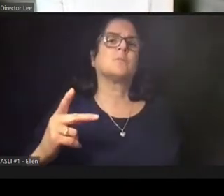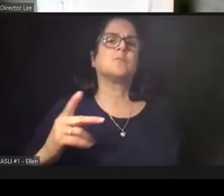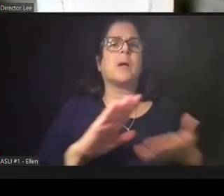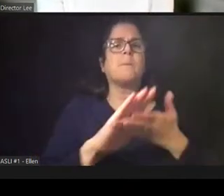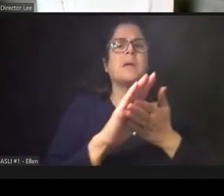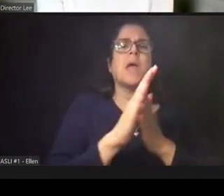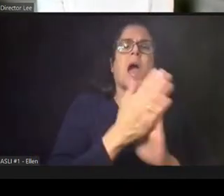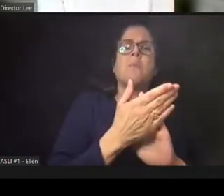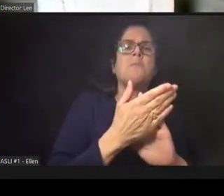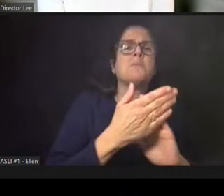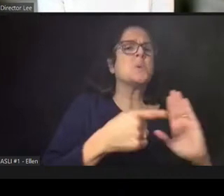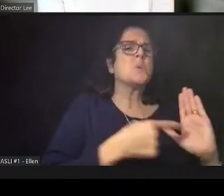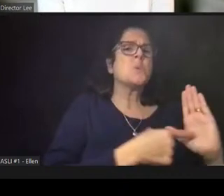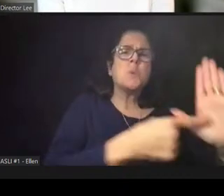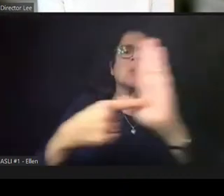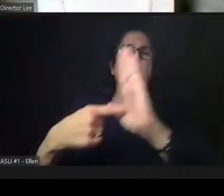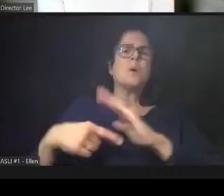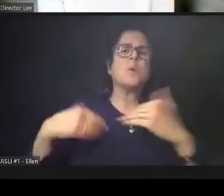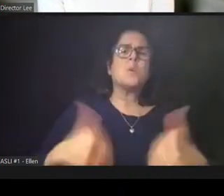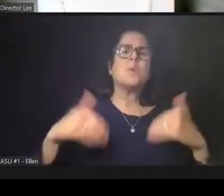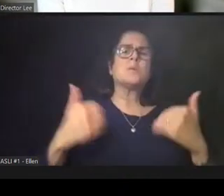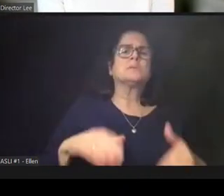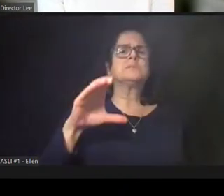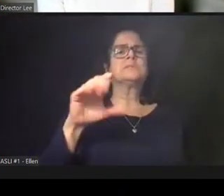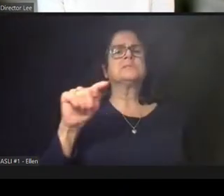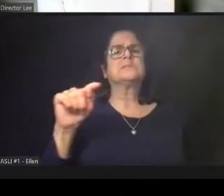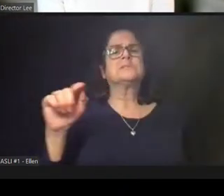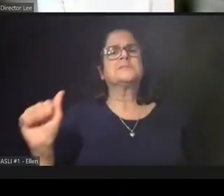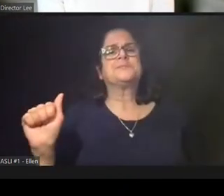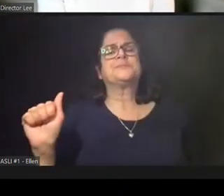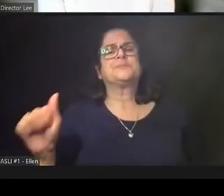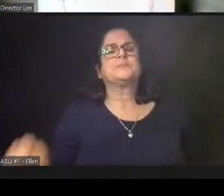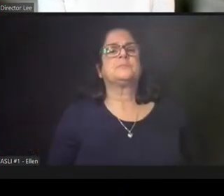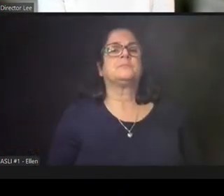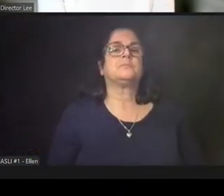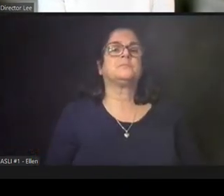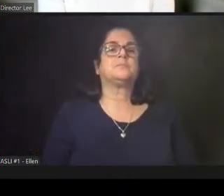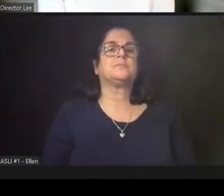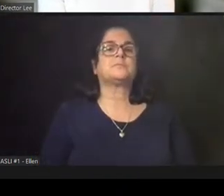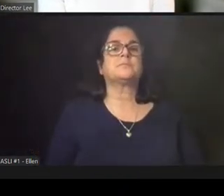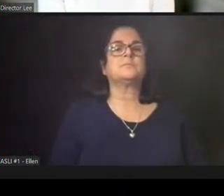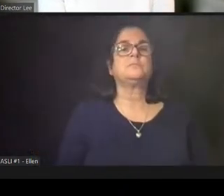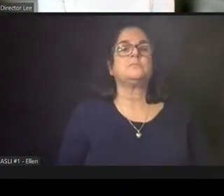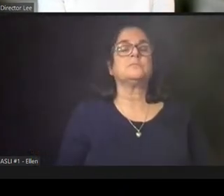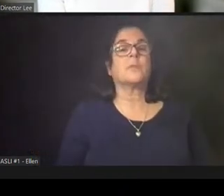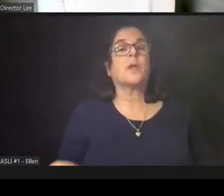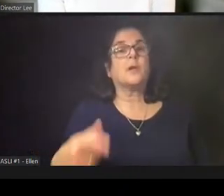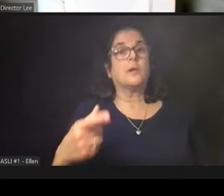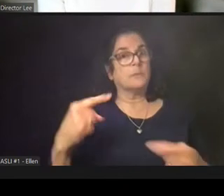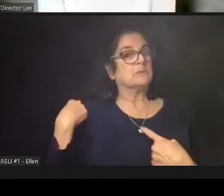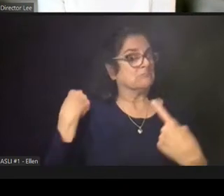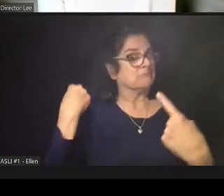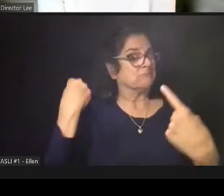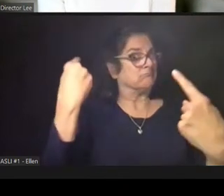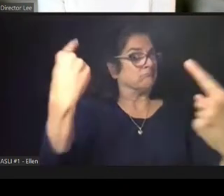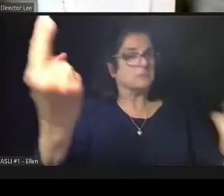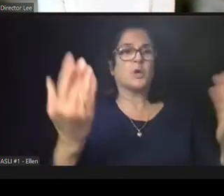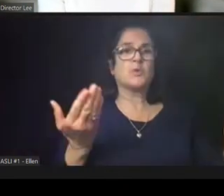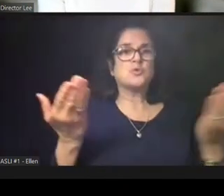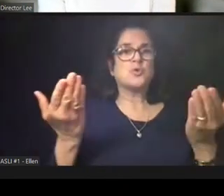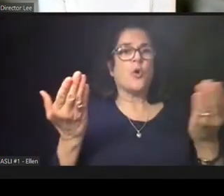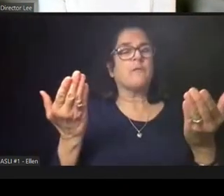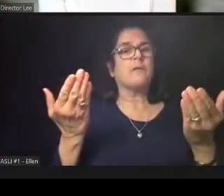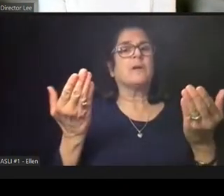icon of sorts. I suppose that happens when you've been the longest serving assistant secretary at CTA